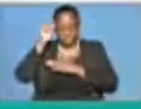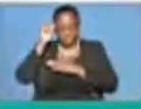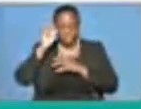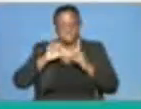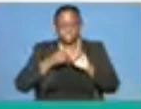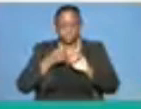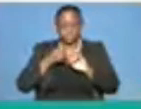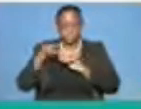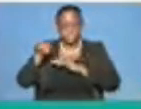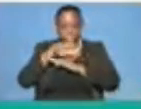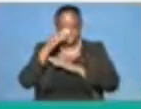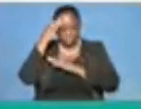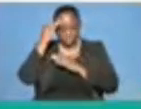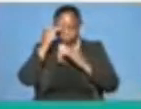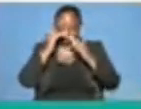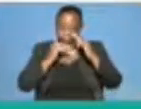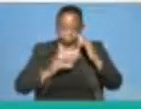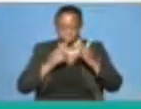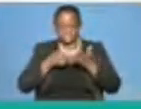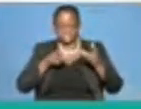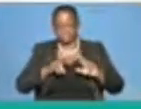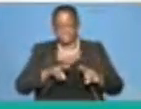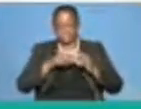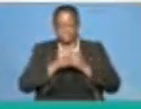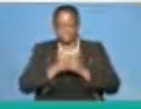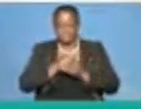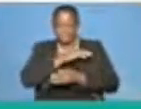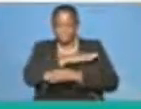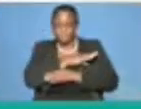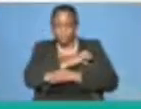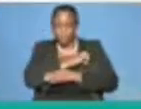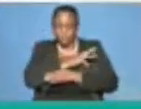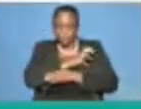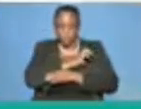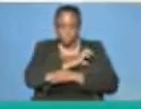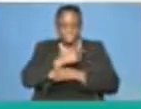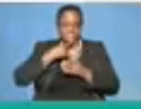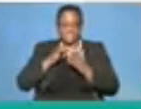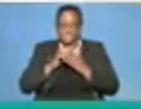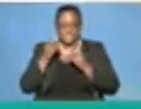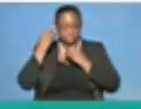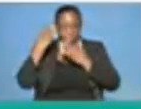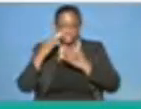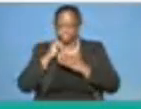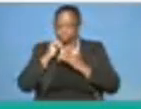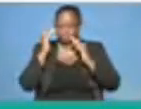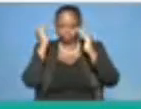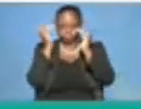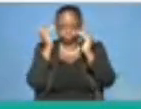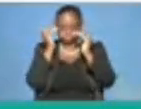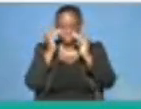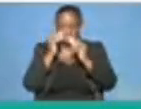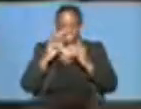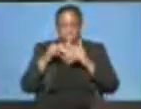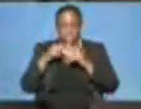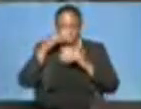actually in the proposed legislation. Prophet Jah Mickey Bo says as it stands, the legislation does not align with the Rastafarian faith.